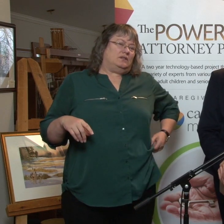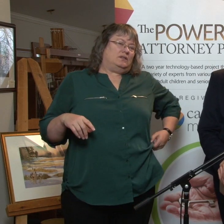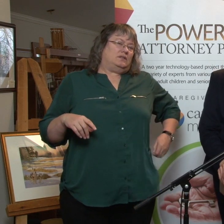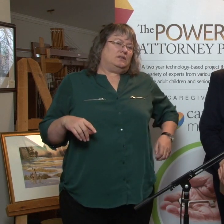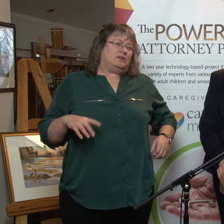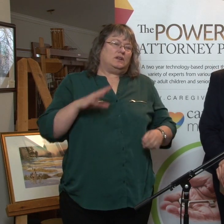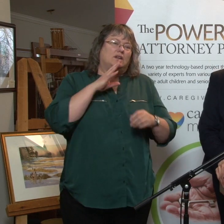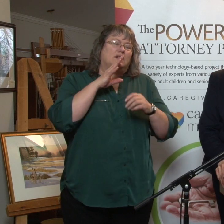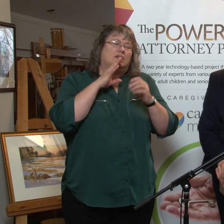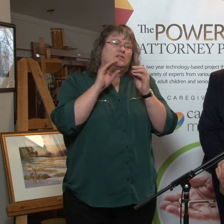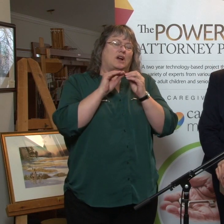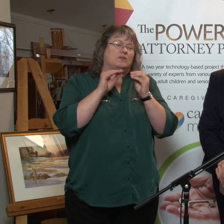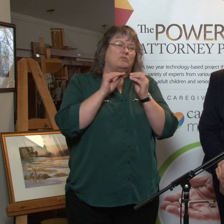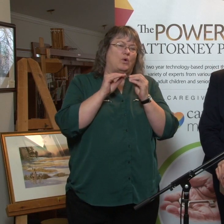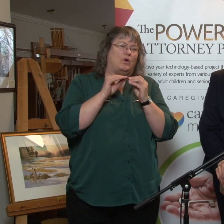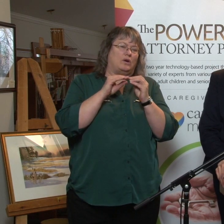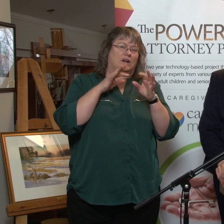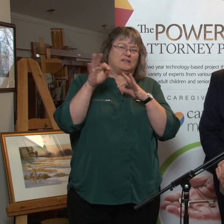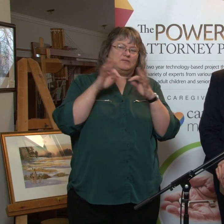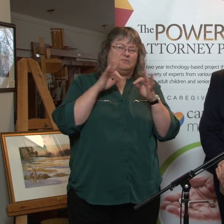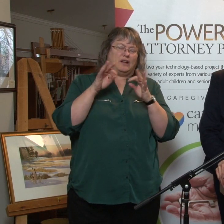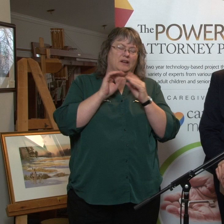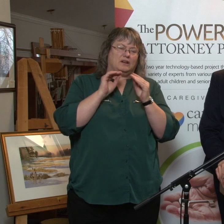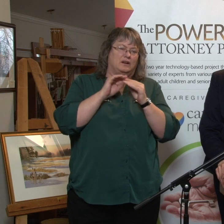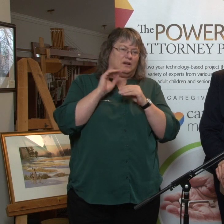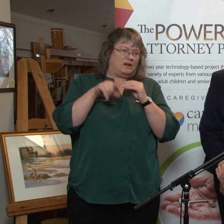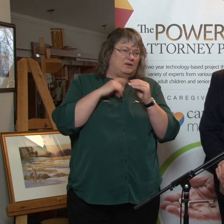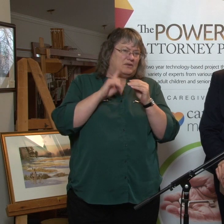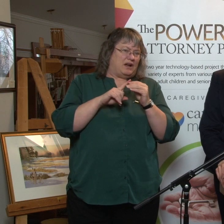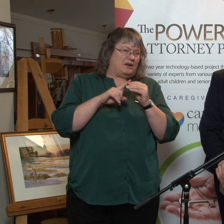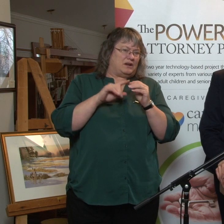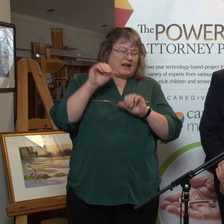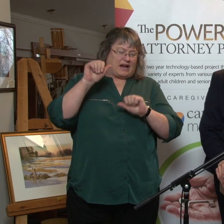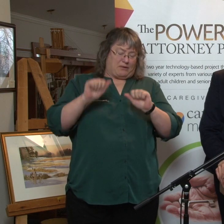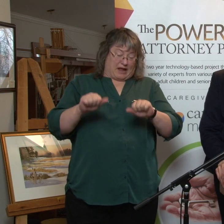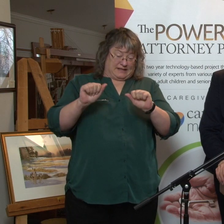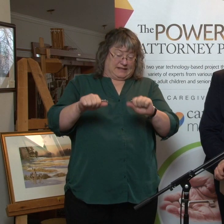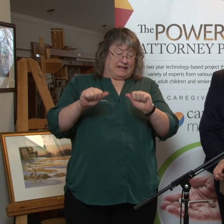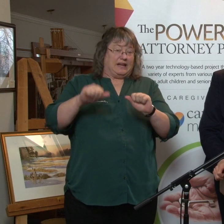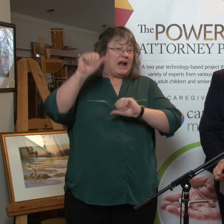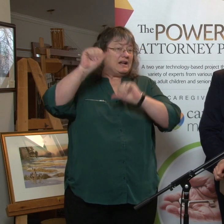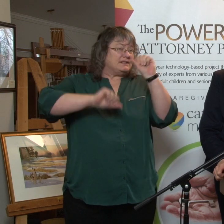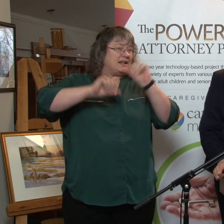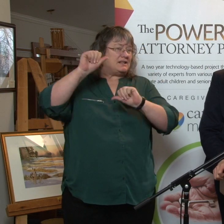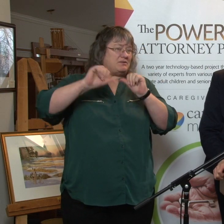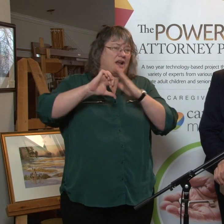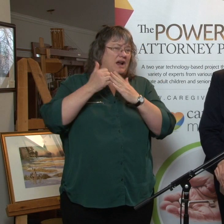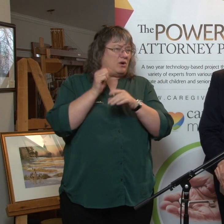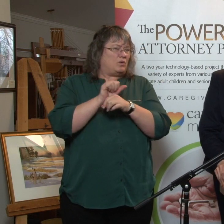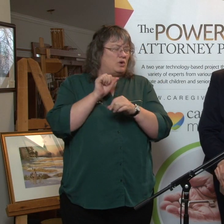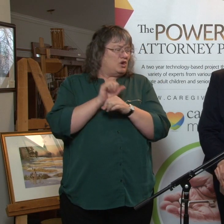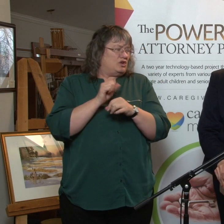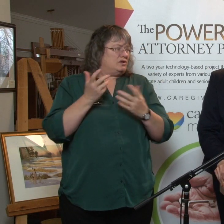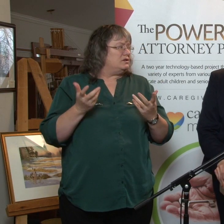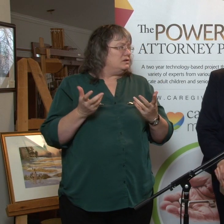more of an explanation around how this capacity assessment works and explain that in a little